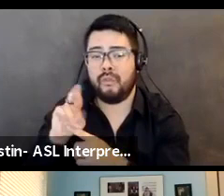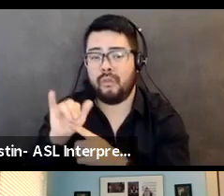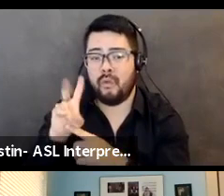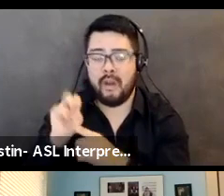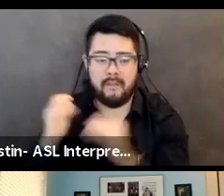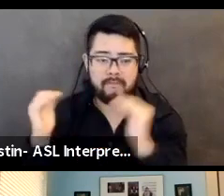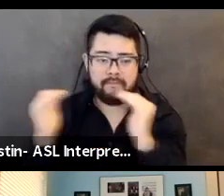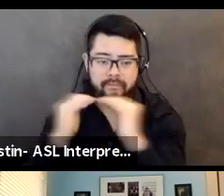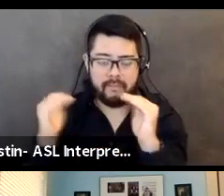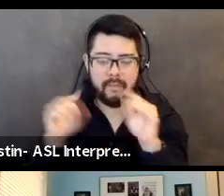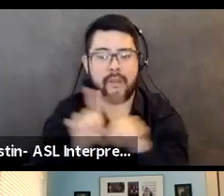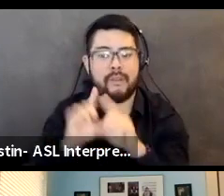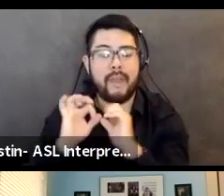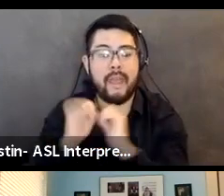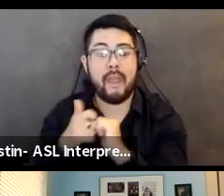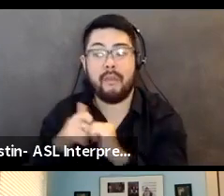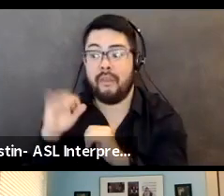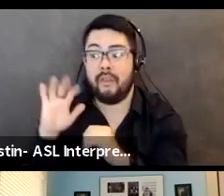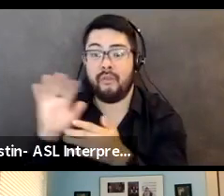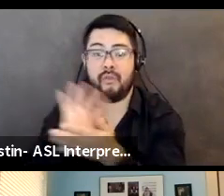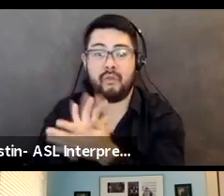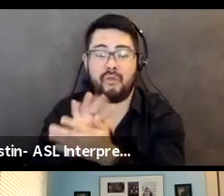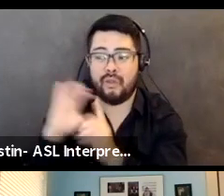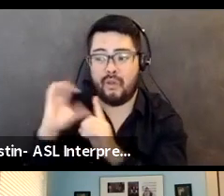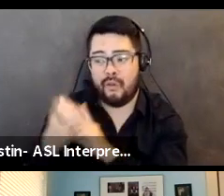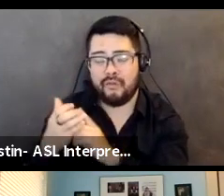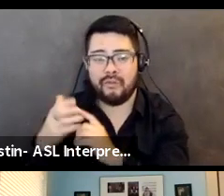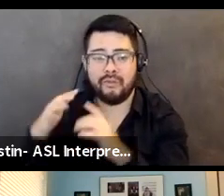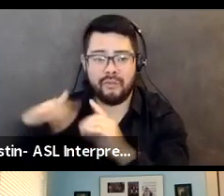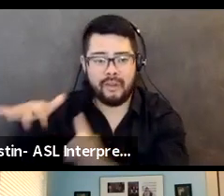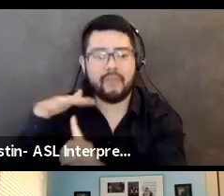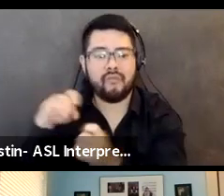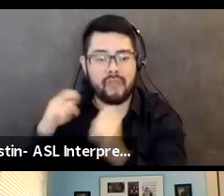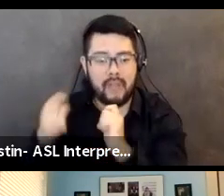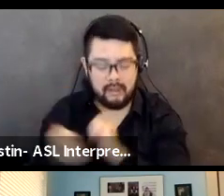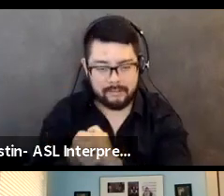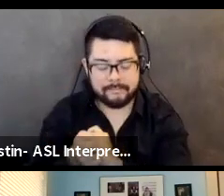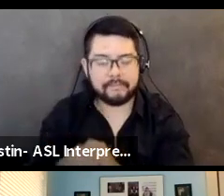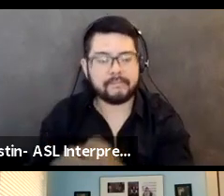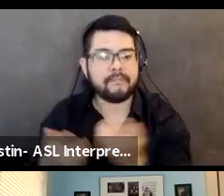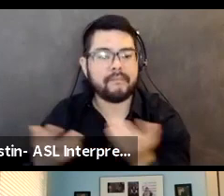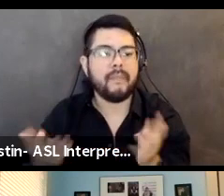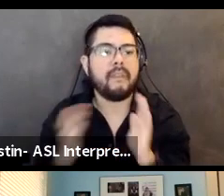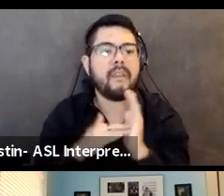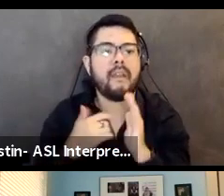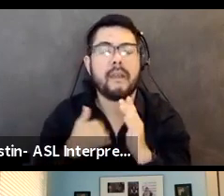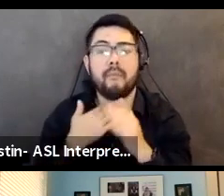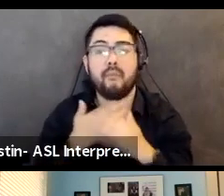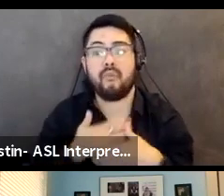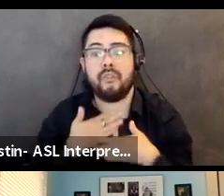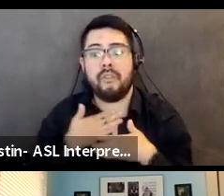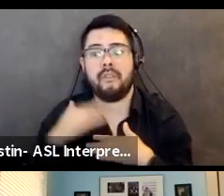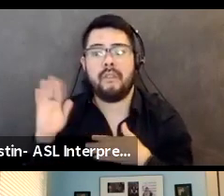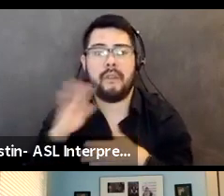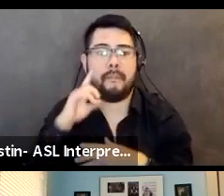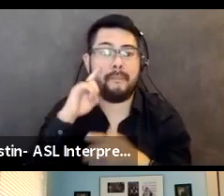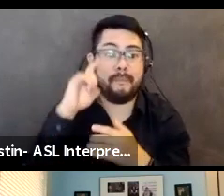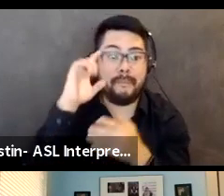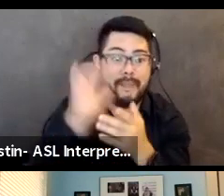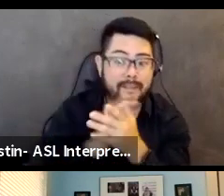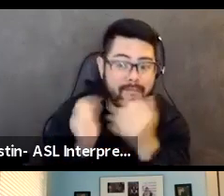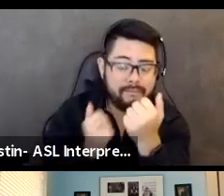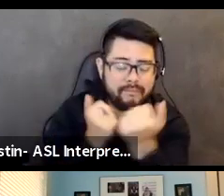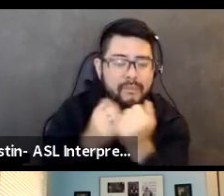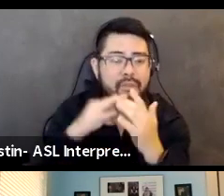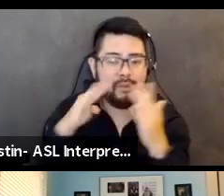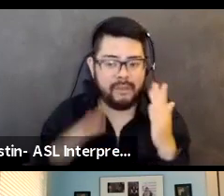transformed school culture and increase the safety of students so i appreciate their belief in students and as a